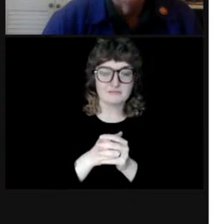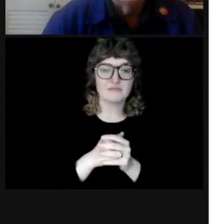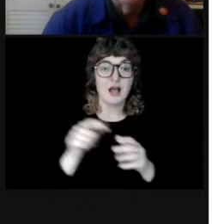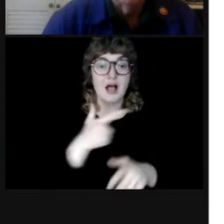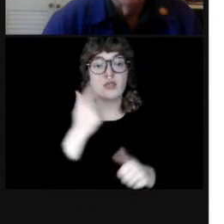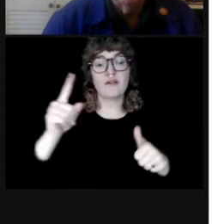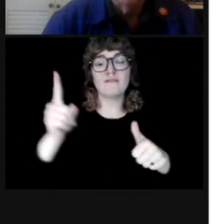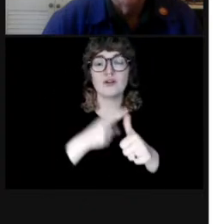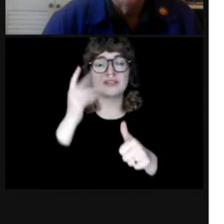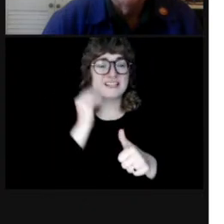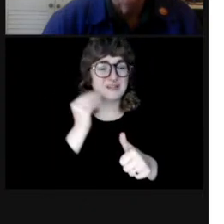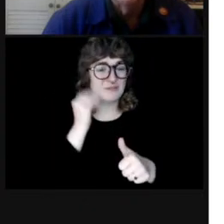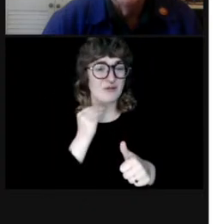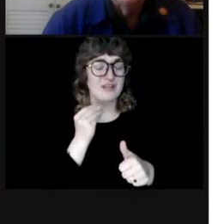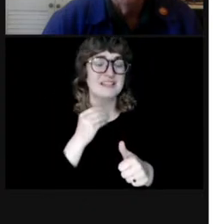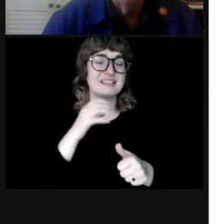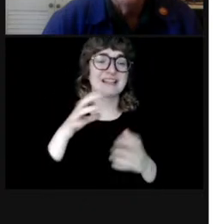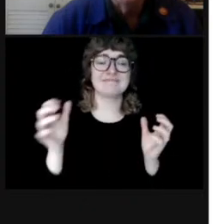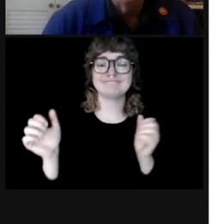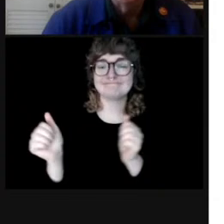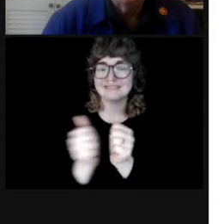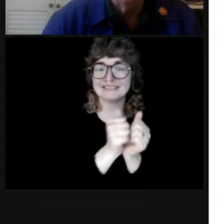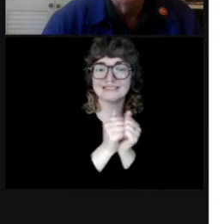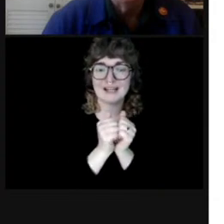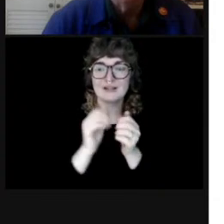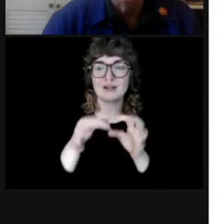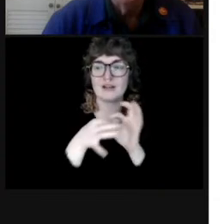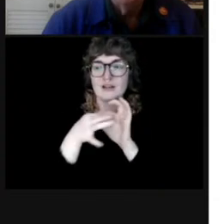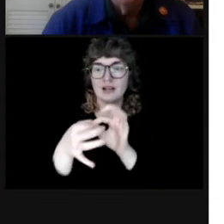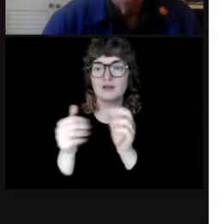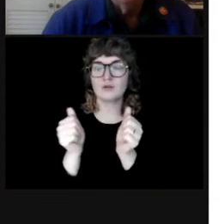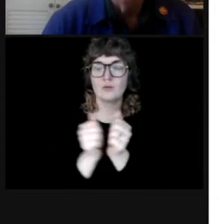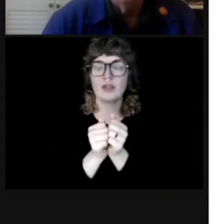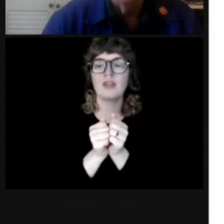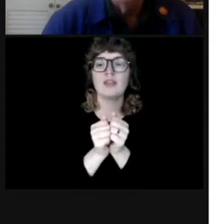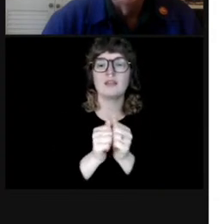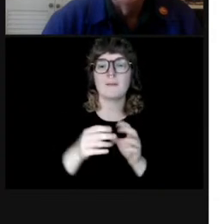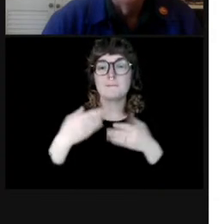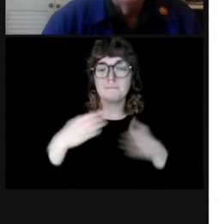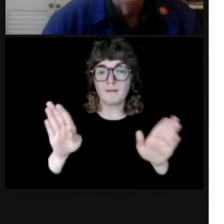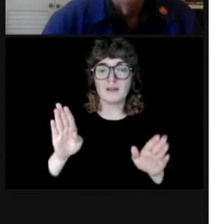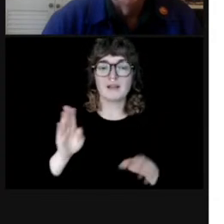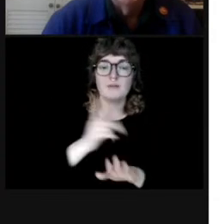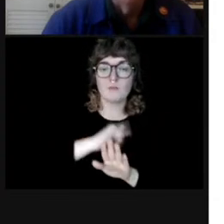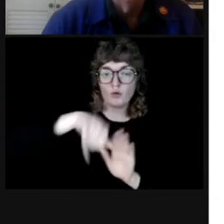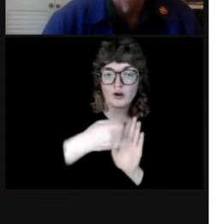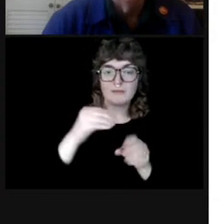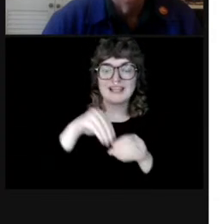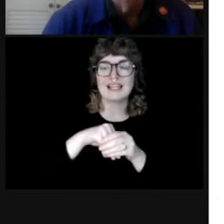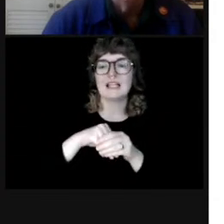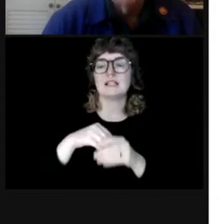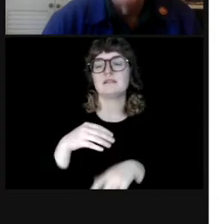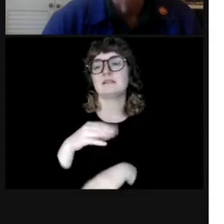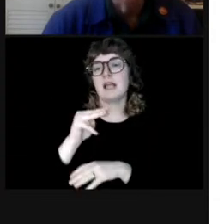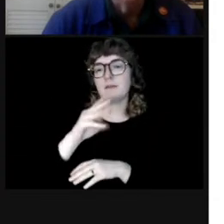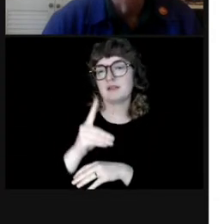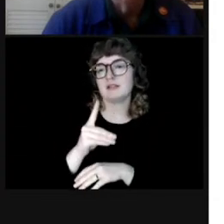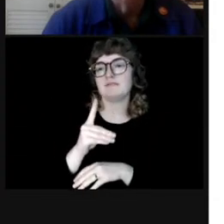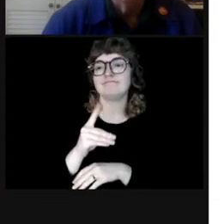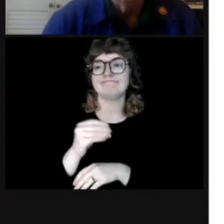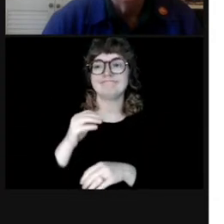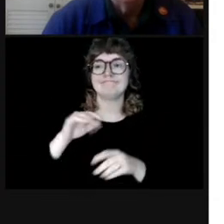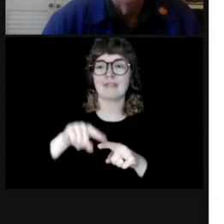the basis of public programs in 2026. The mosaic can be an umbrella that gives